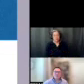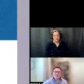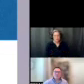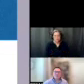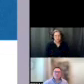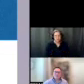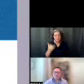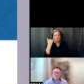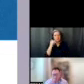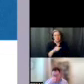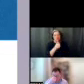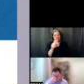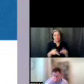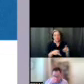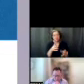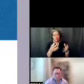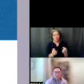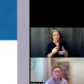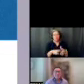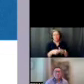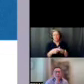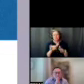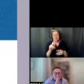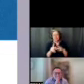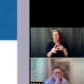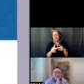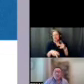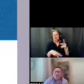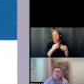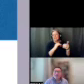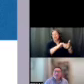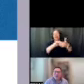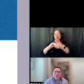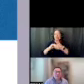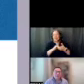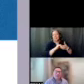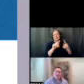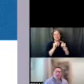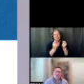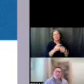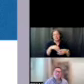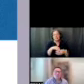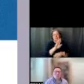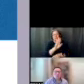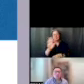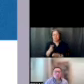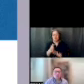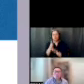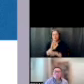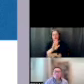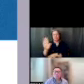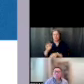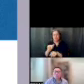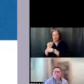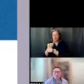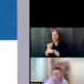to start a disability alliance type team at their agency or place of work, do you have any advice